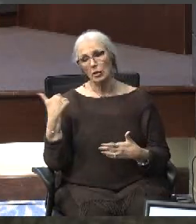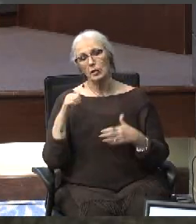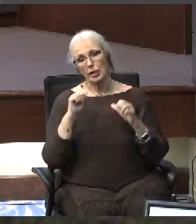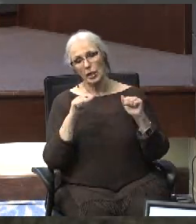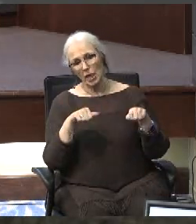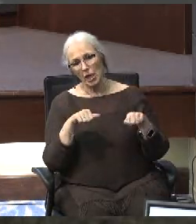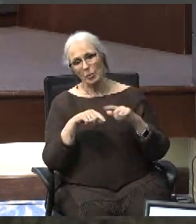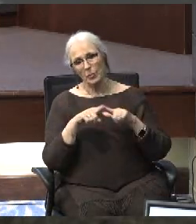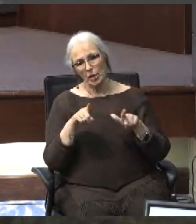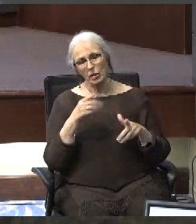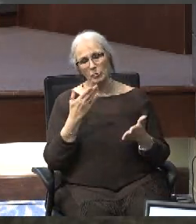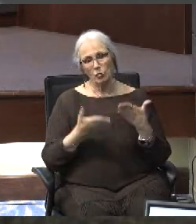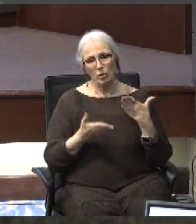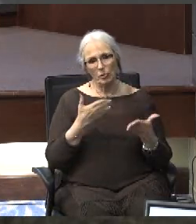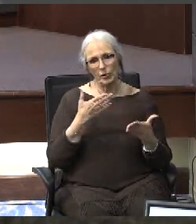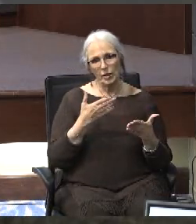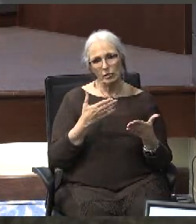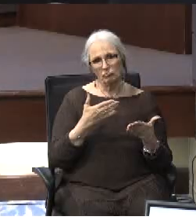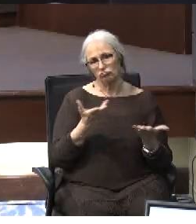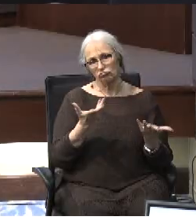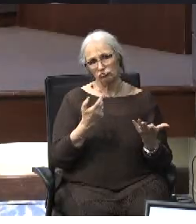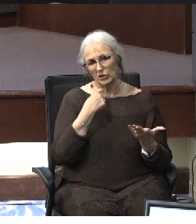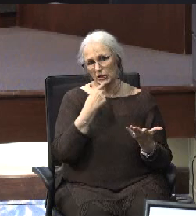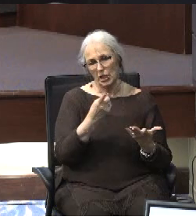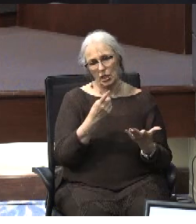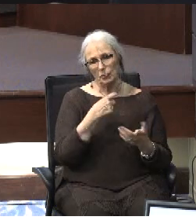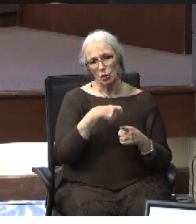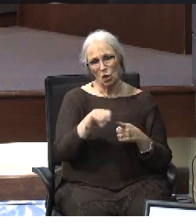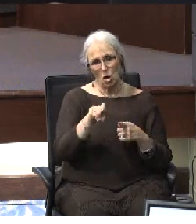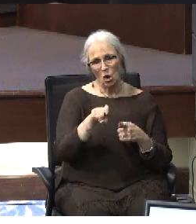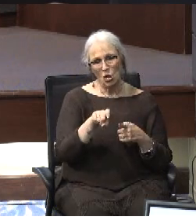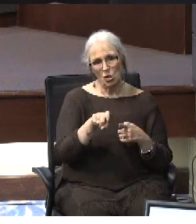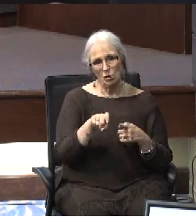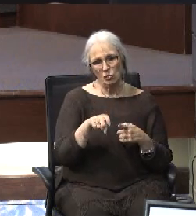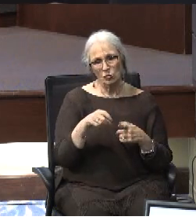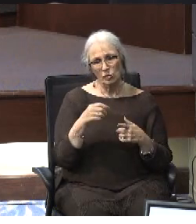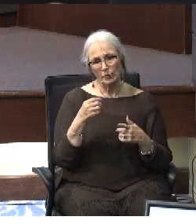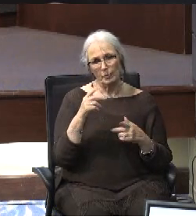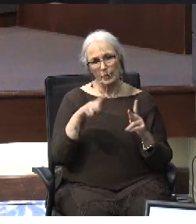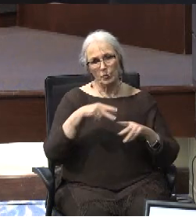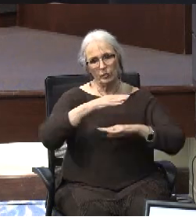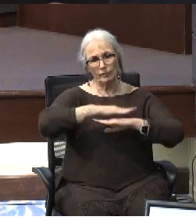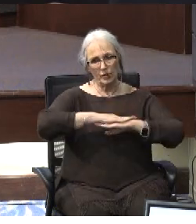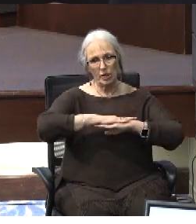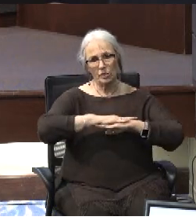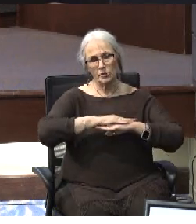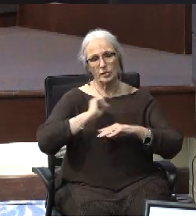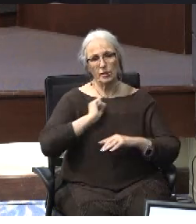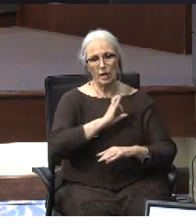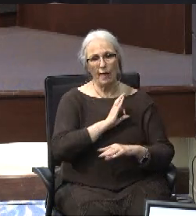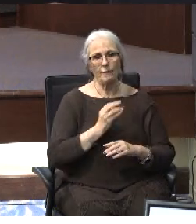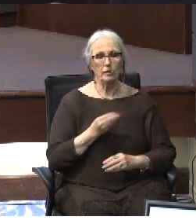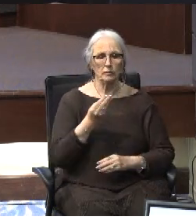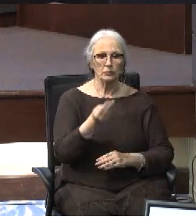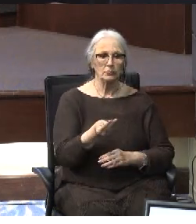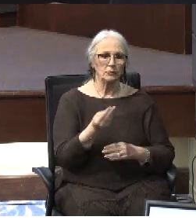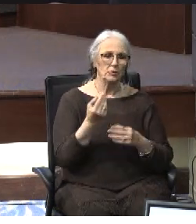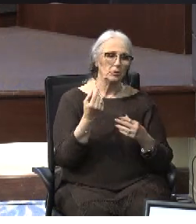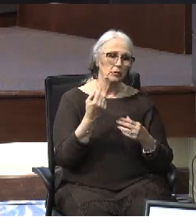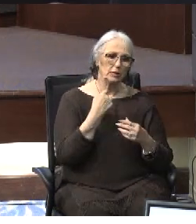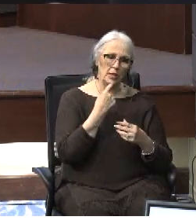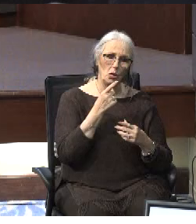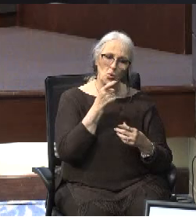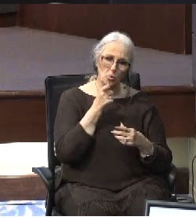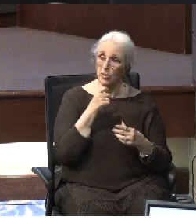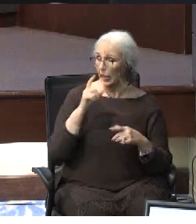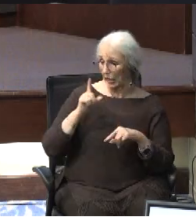would probably be told to, I mean, we would help them call at that point. We would have one of our front desk staff do that, but we also have, you don't have So to they